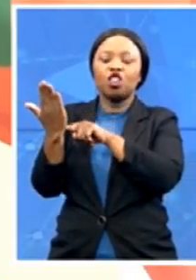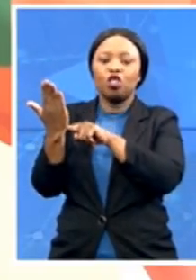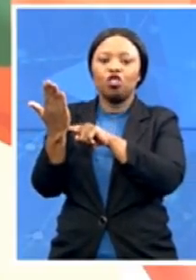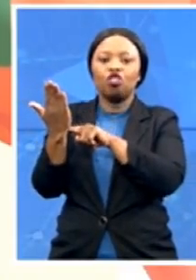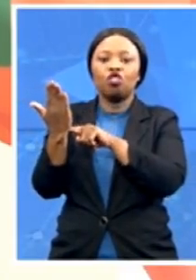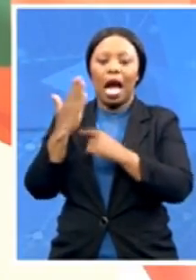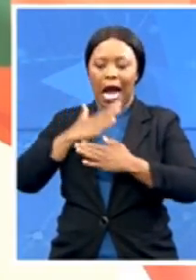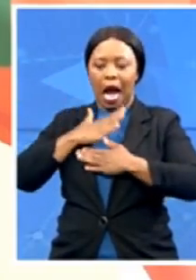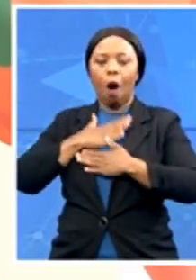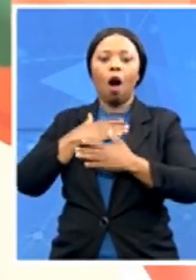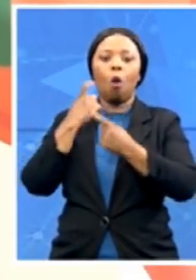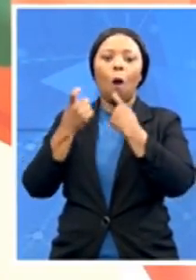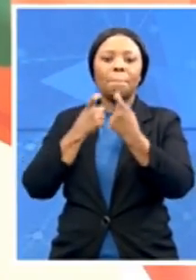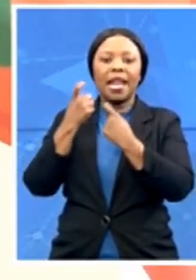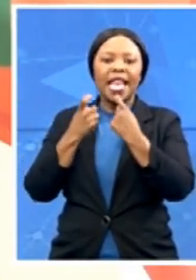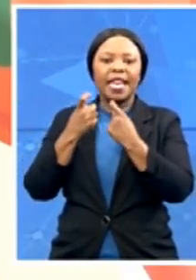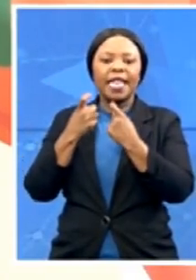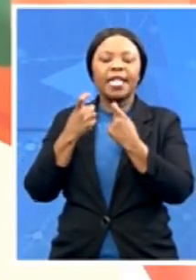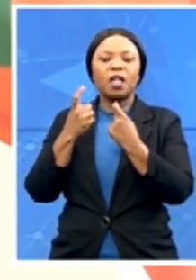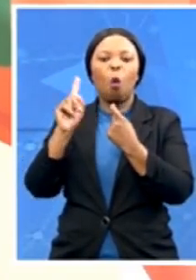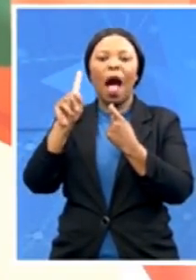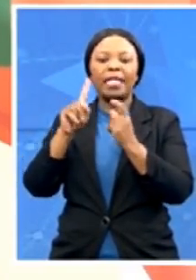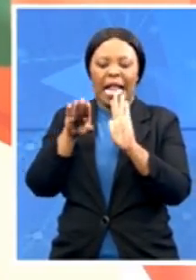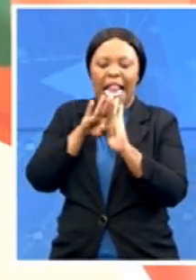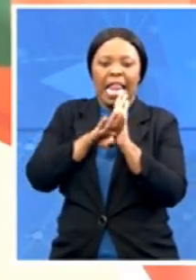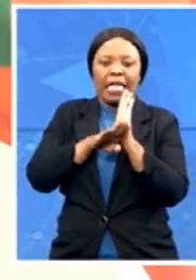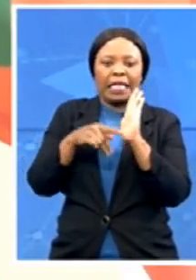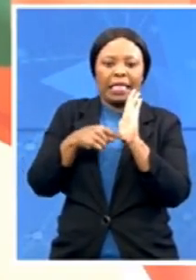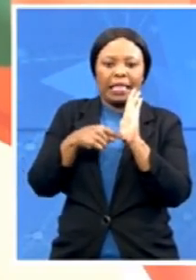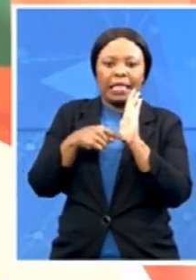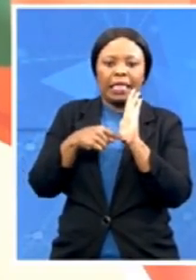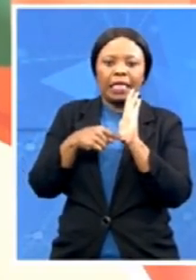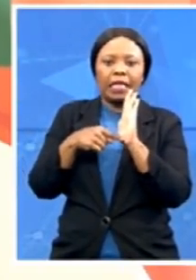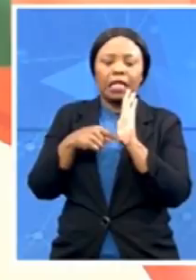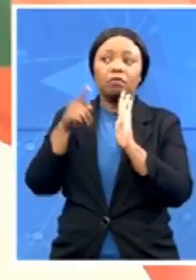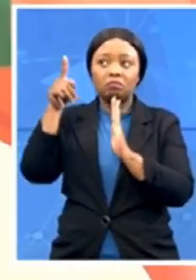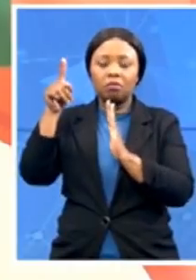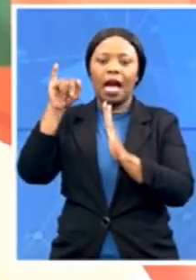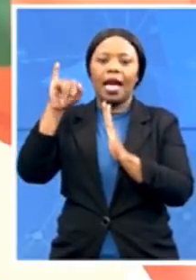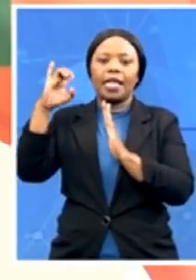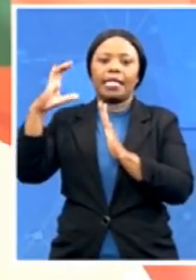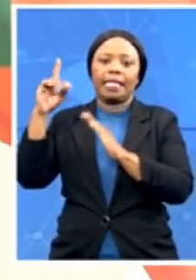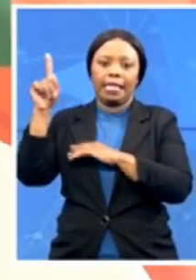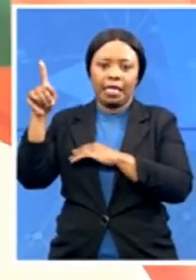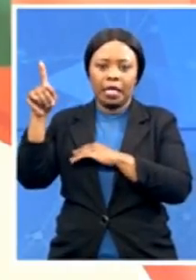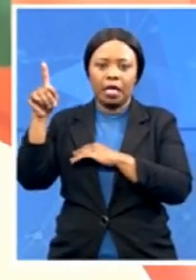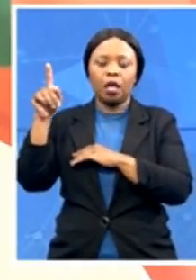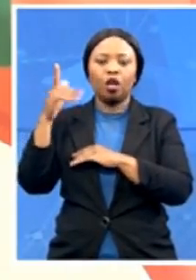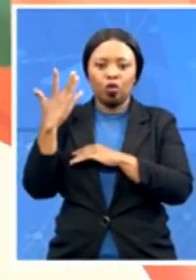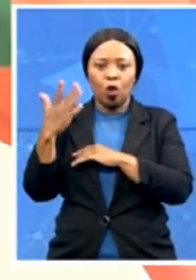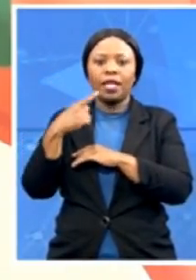lists with the IEC, and we qualify them as technical glitches